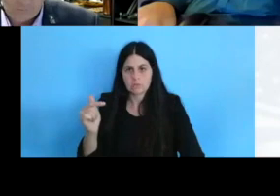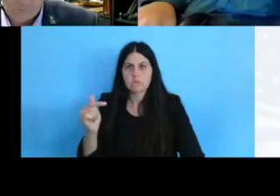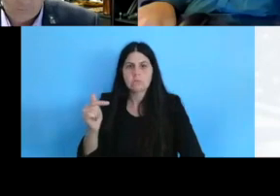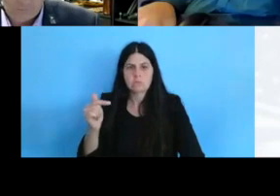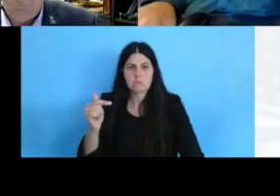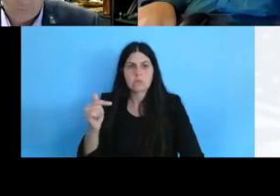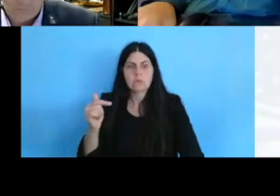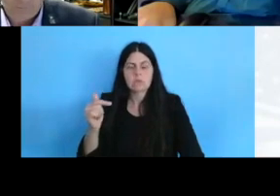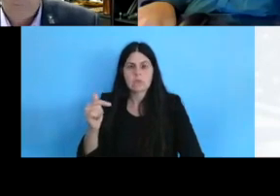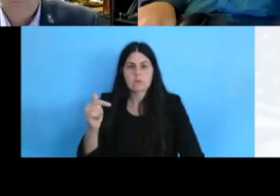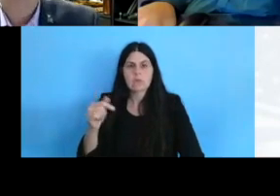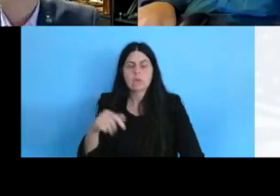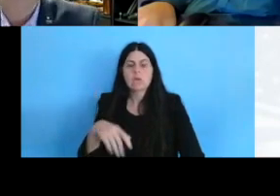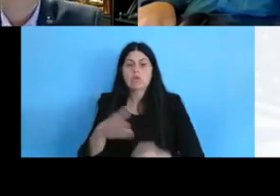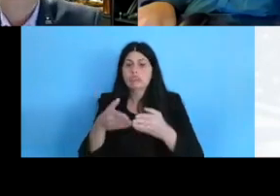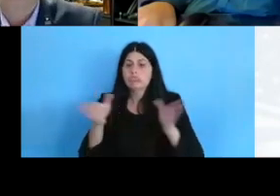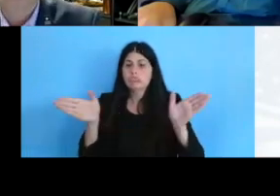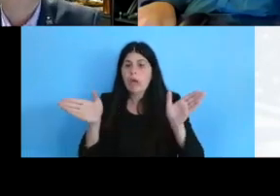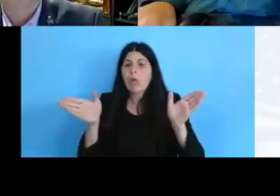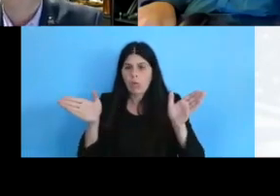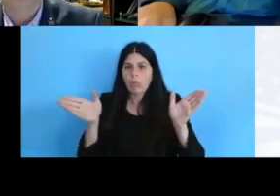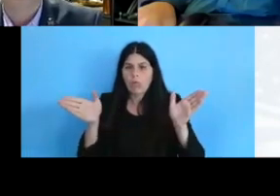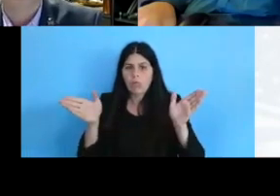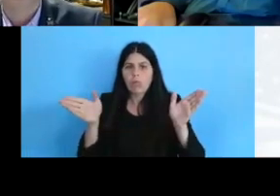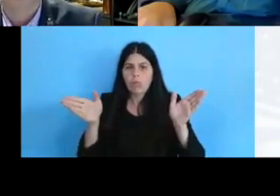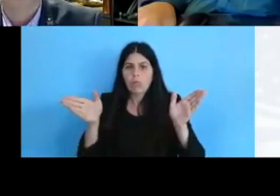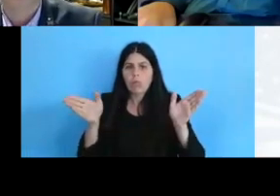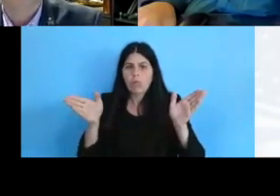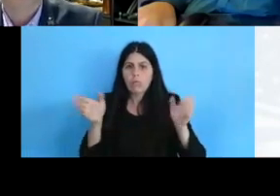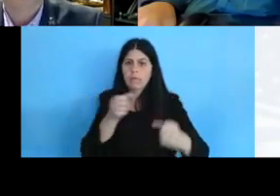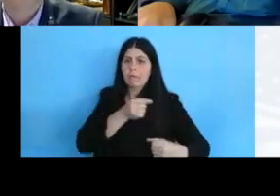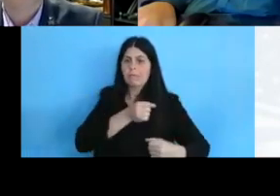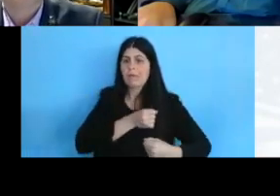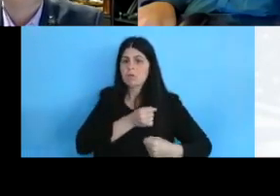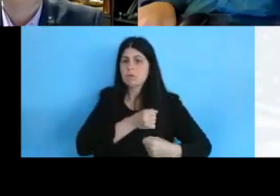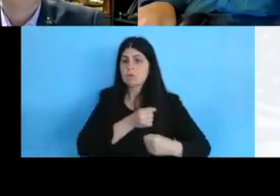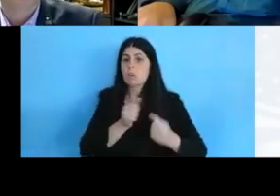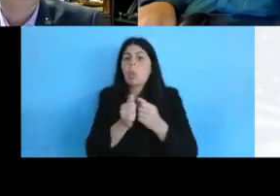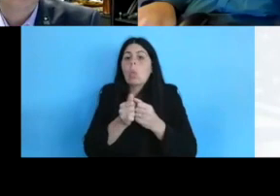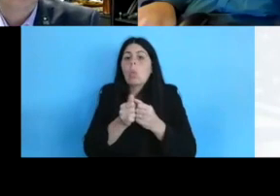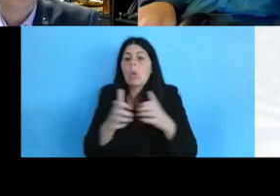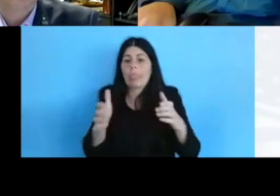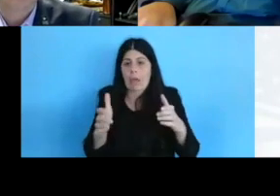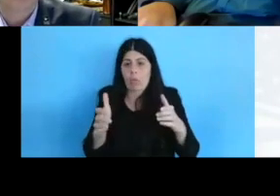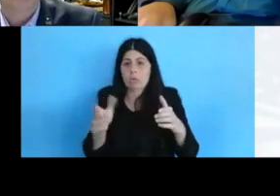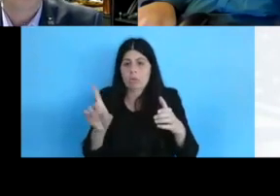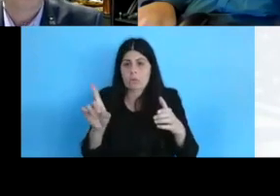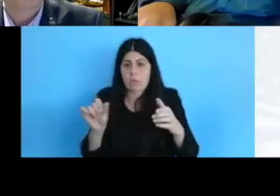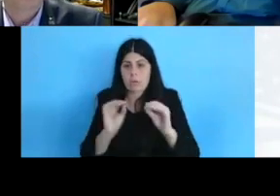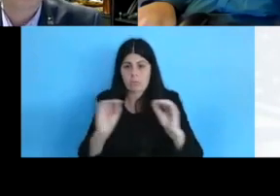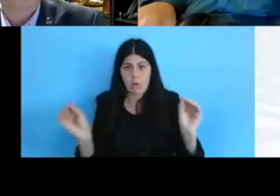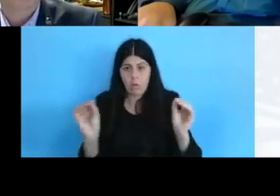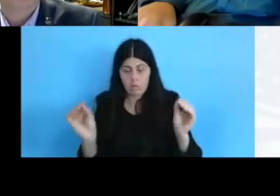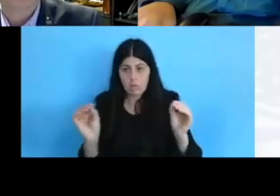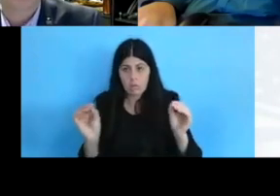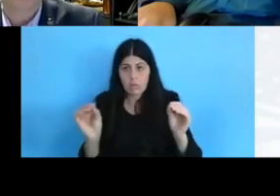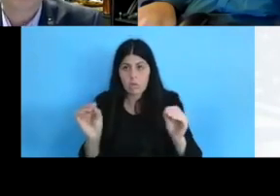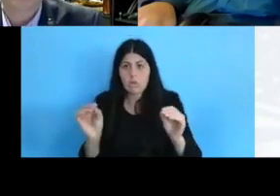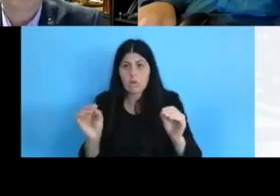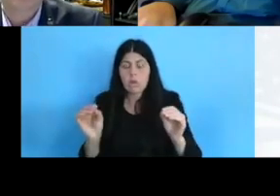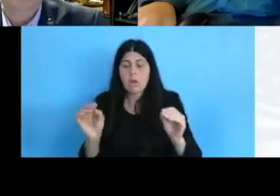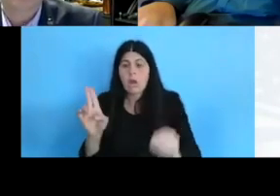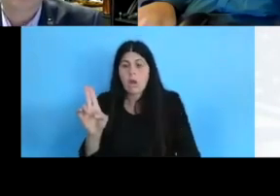In general, for veterans with no disability, unemployment rate of